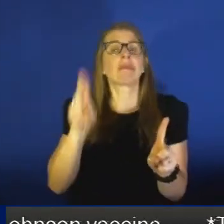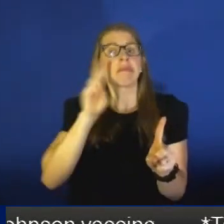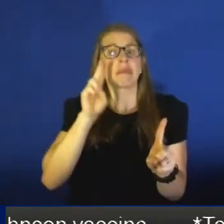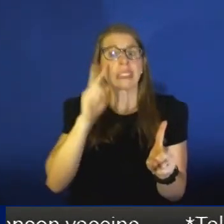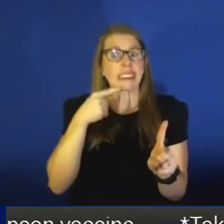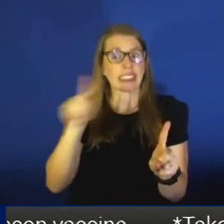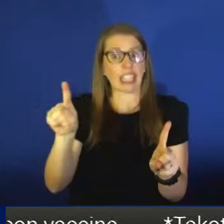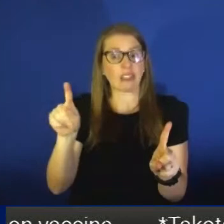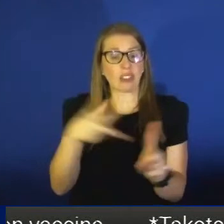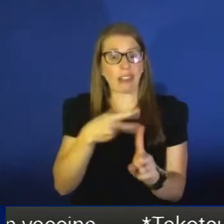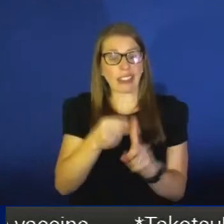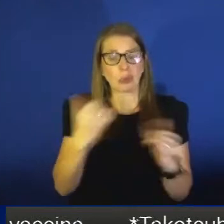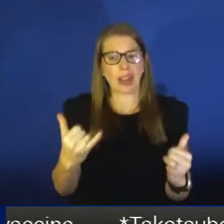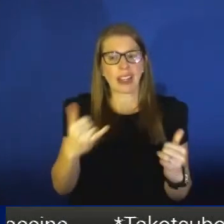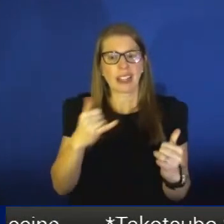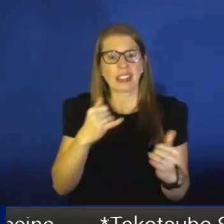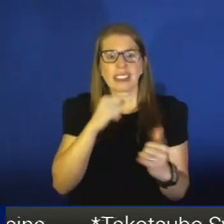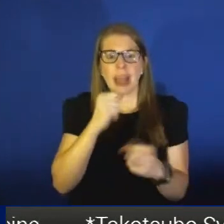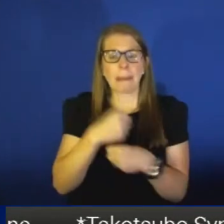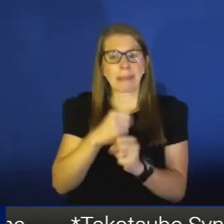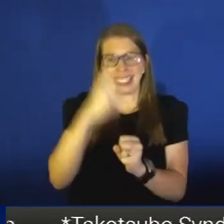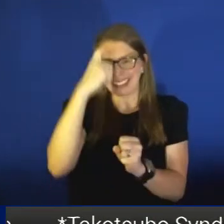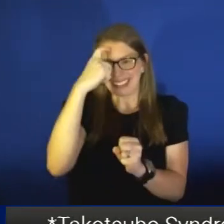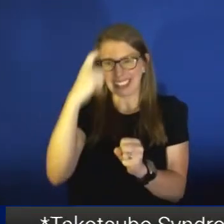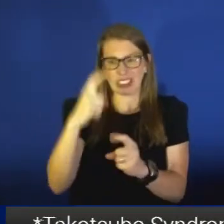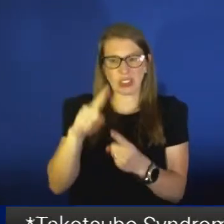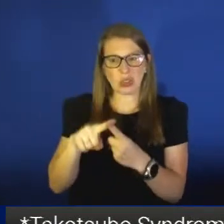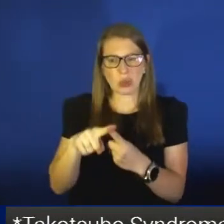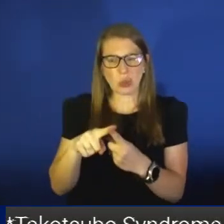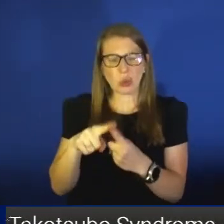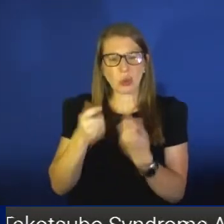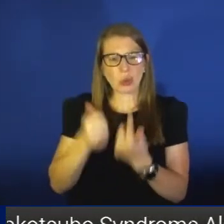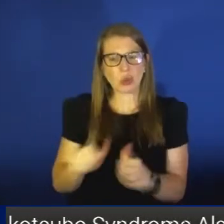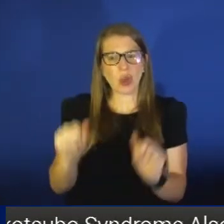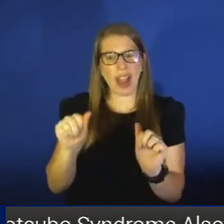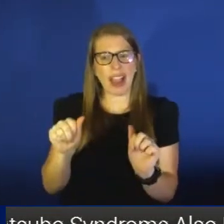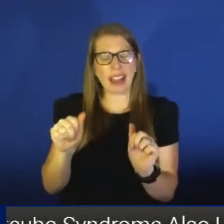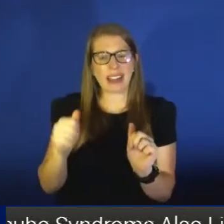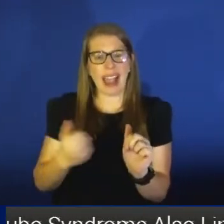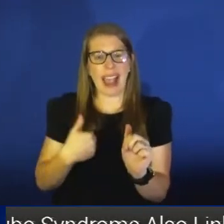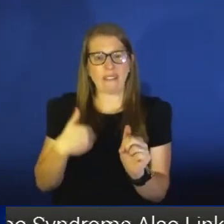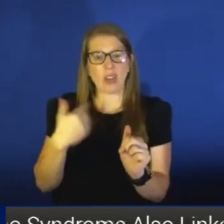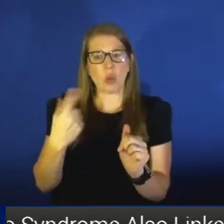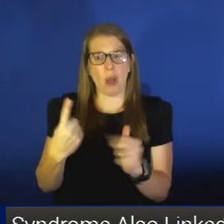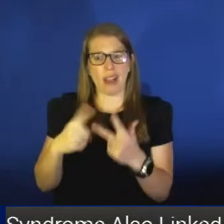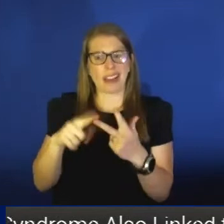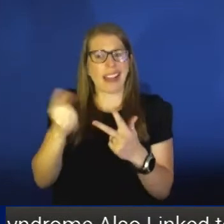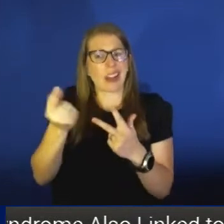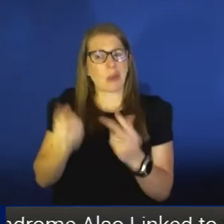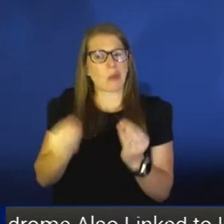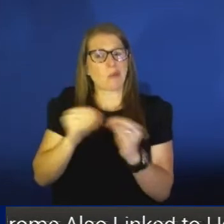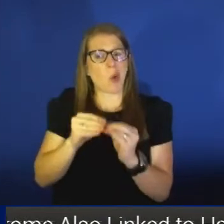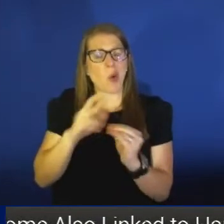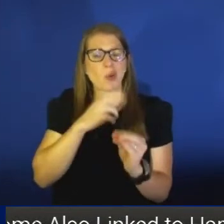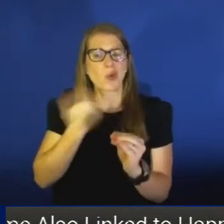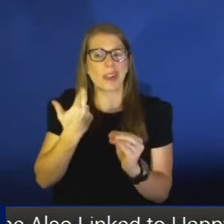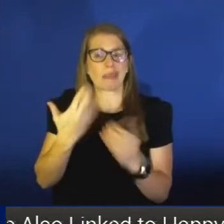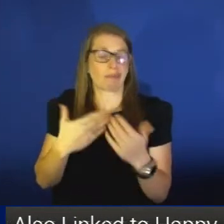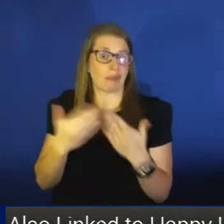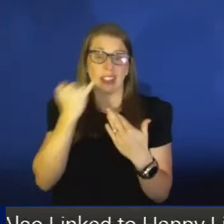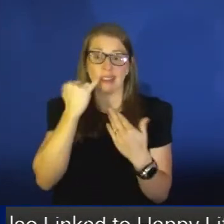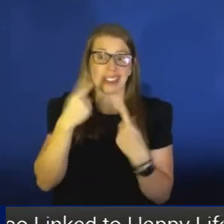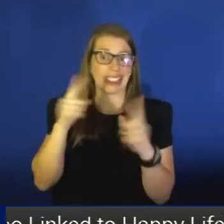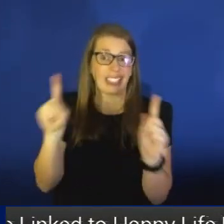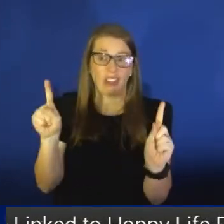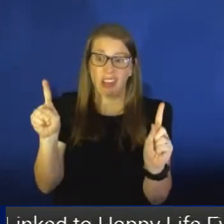now, it doesn't make as much sense to try and to have one that has a little more risk, even if it is successful. Yeah, you know, I think